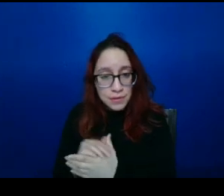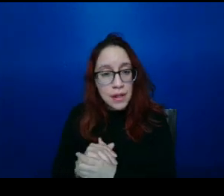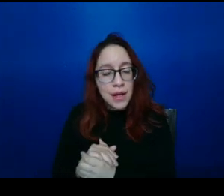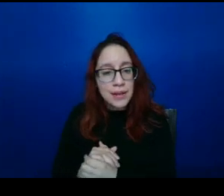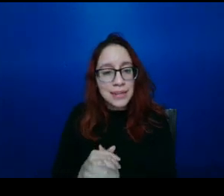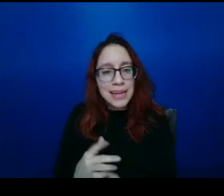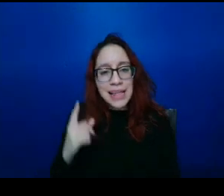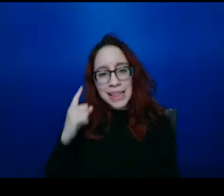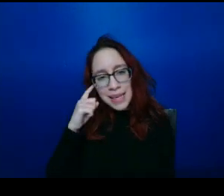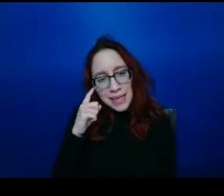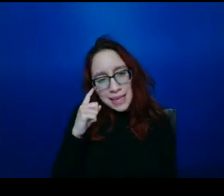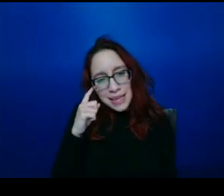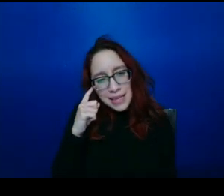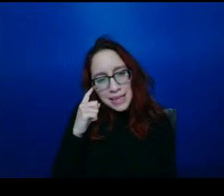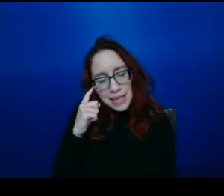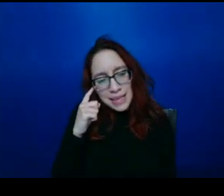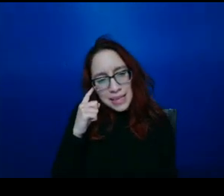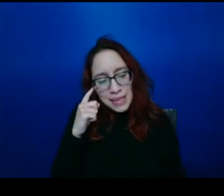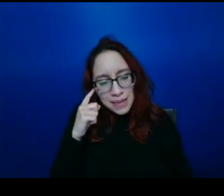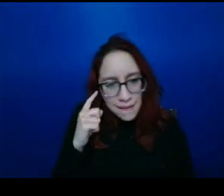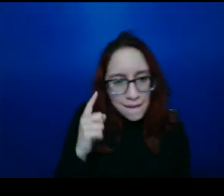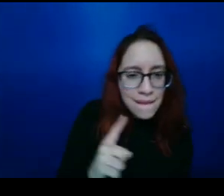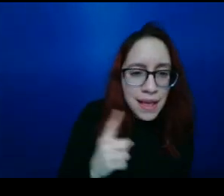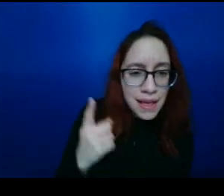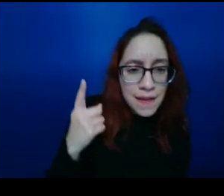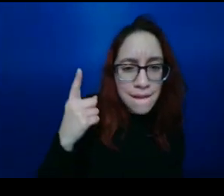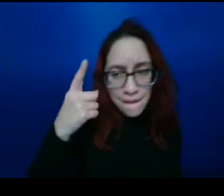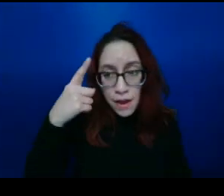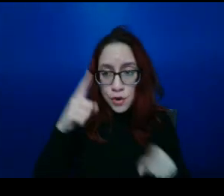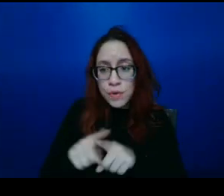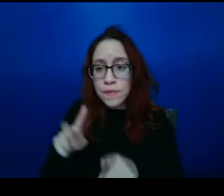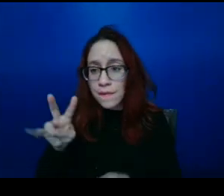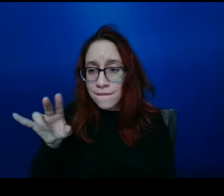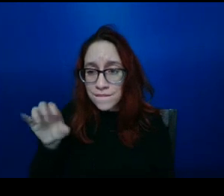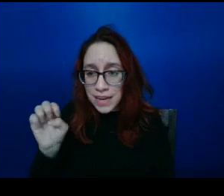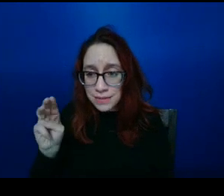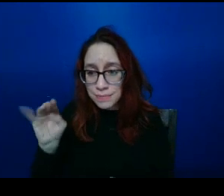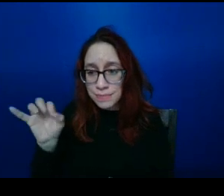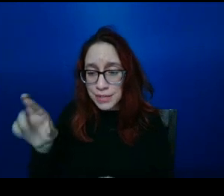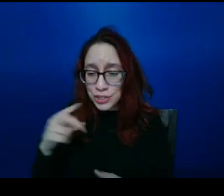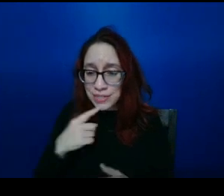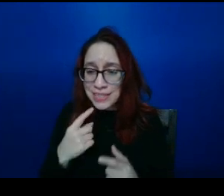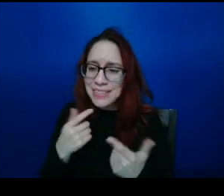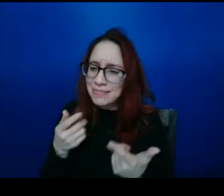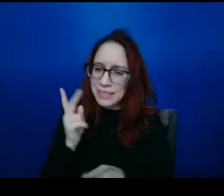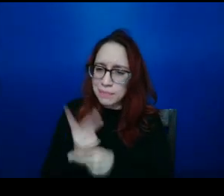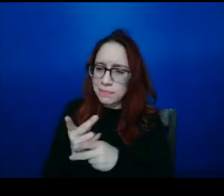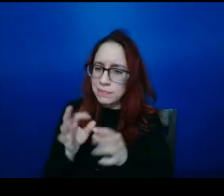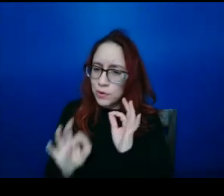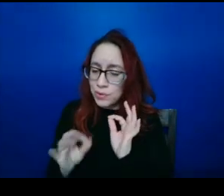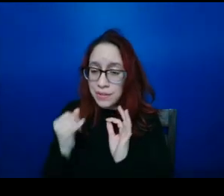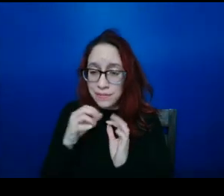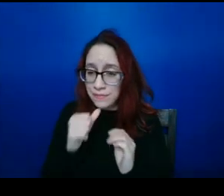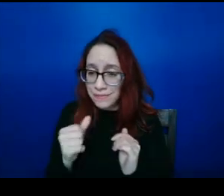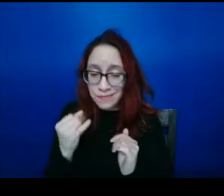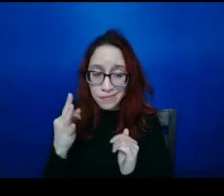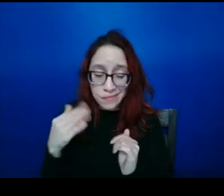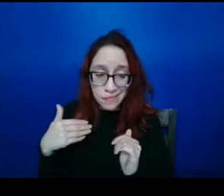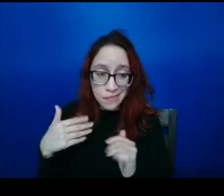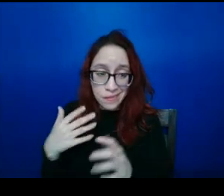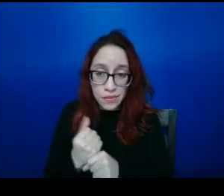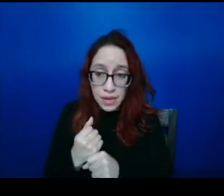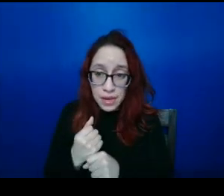I think I agree with what Vice Mayor was saying. Let's just keep it simple. If you haven't gotten COVID